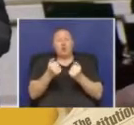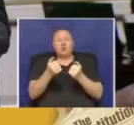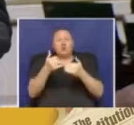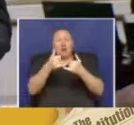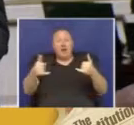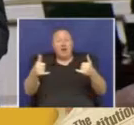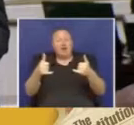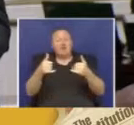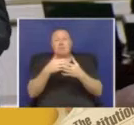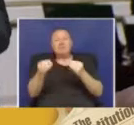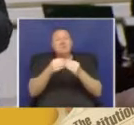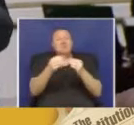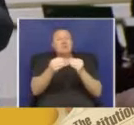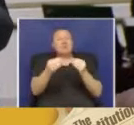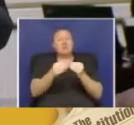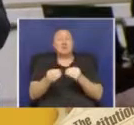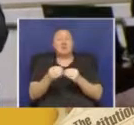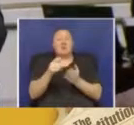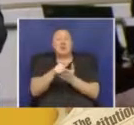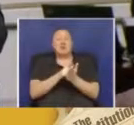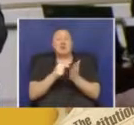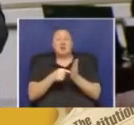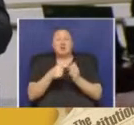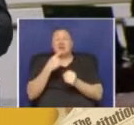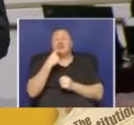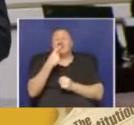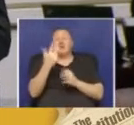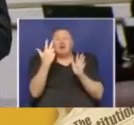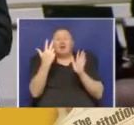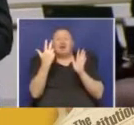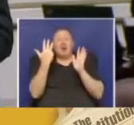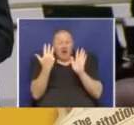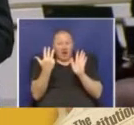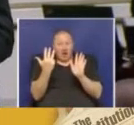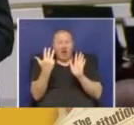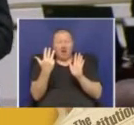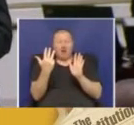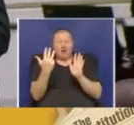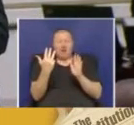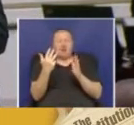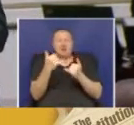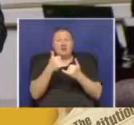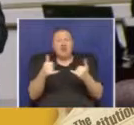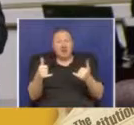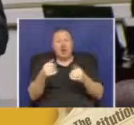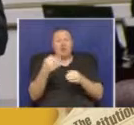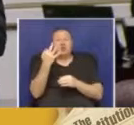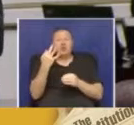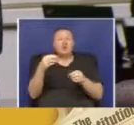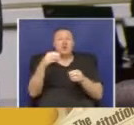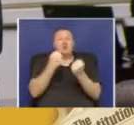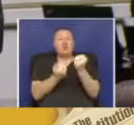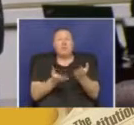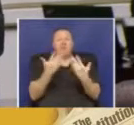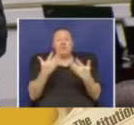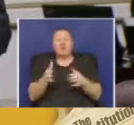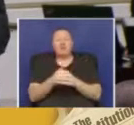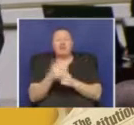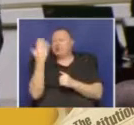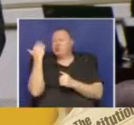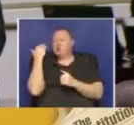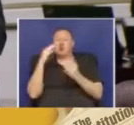Deputy President, you indicated 9 have deadlines and 3 have been tabled. Now, in that recent Constitutional Court ruling,